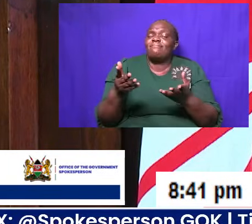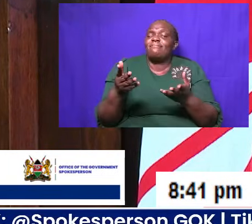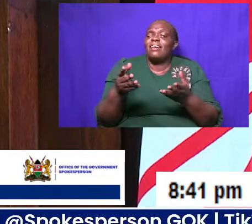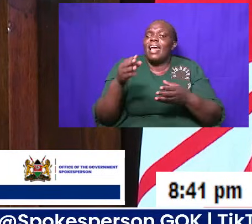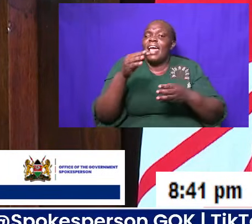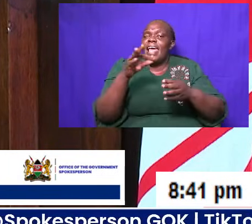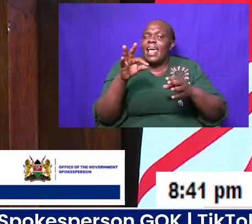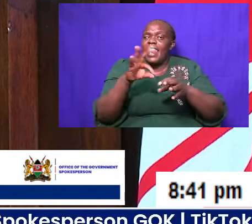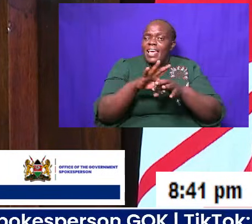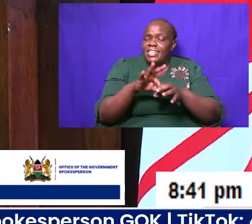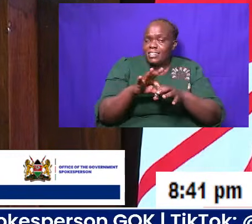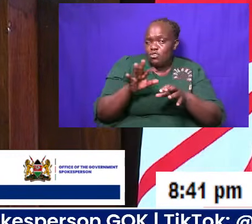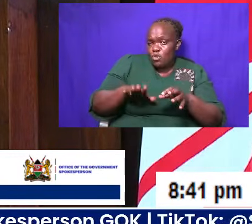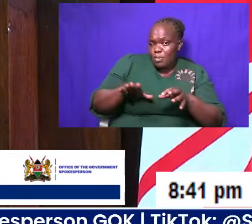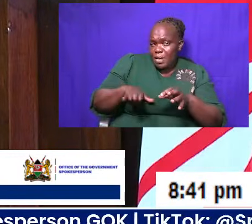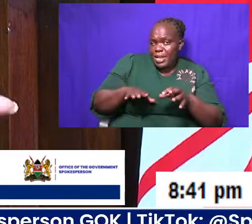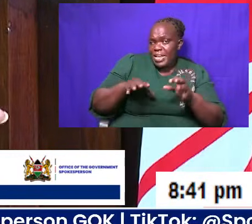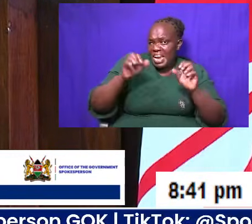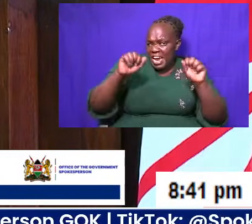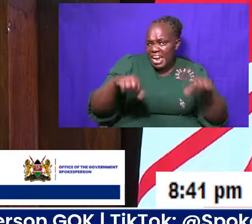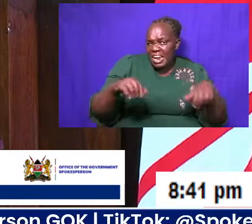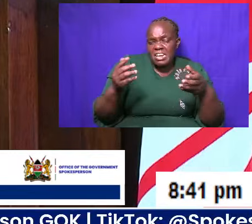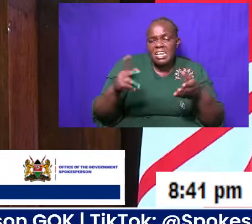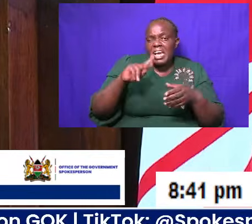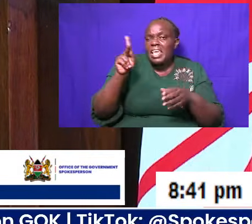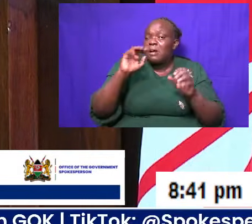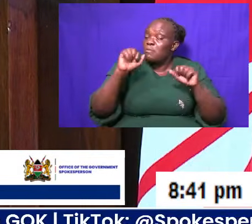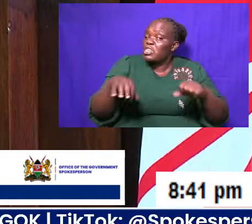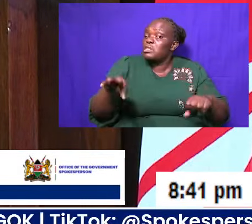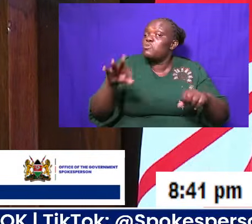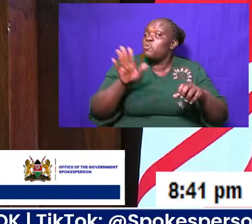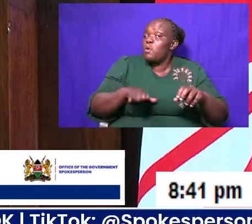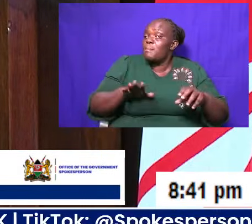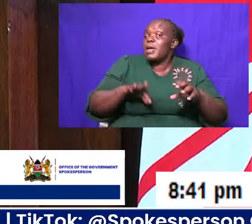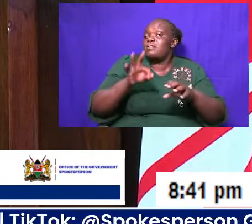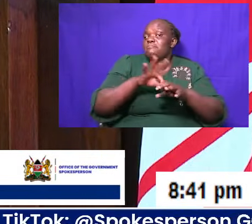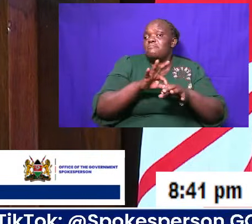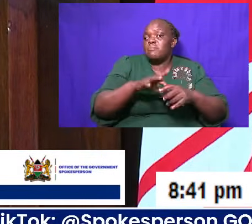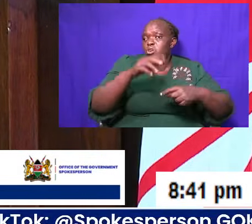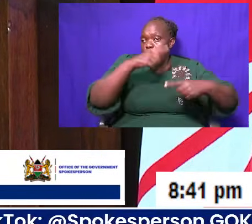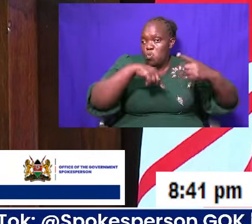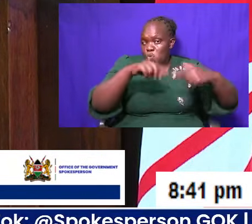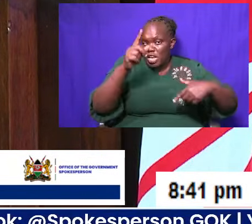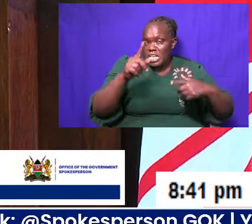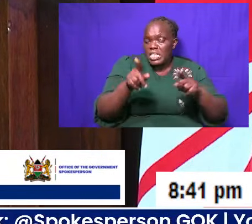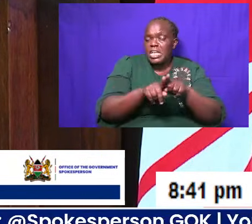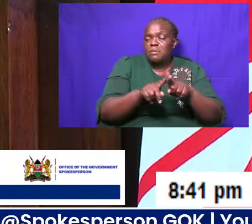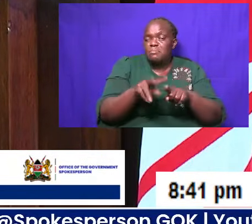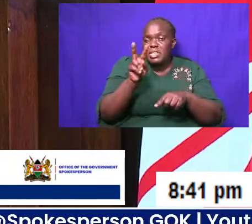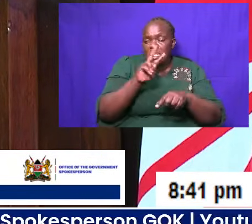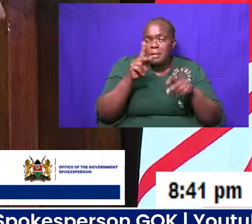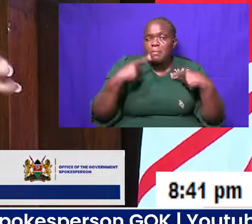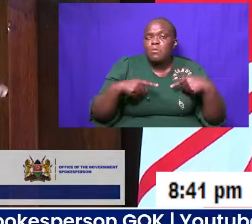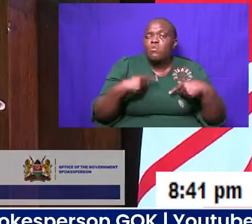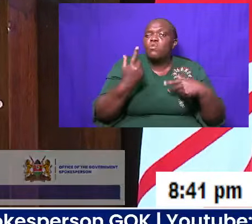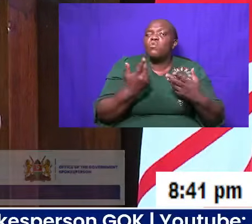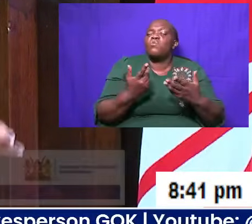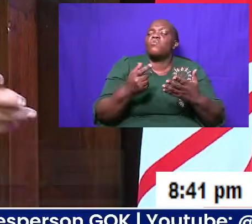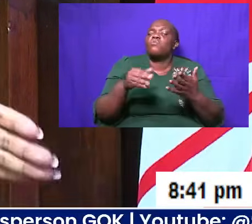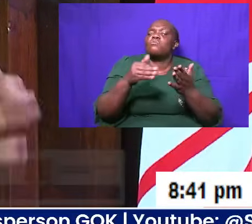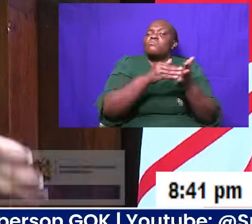electing women. For example, let me just use women for example. If we have analyzed the people who are on the ballot